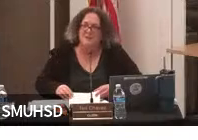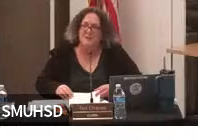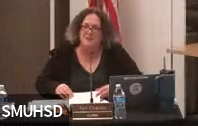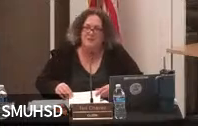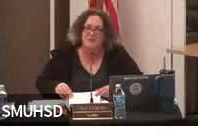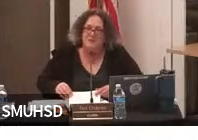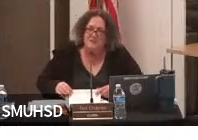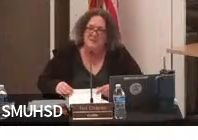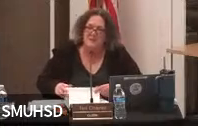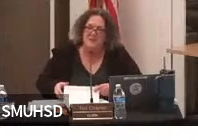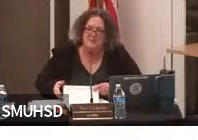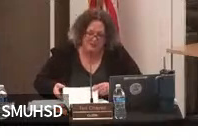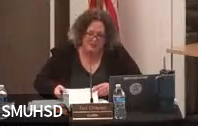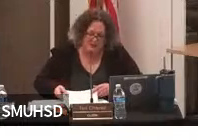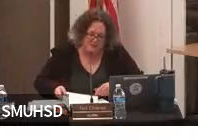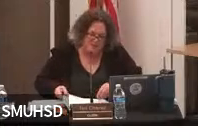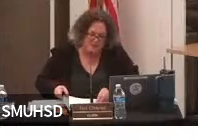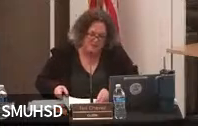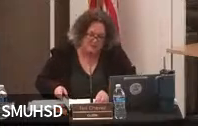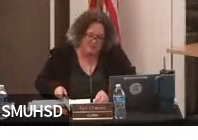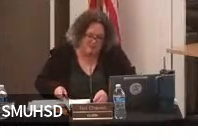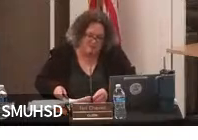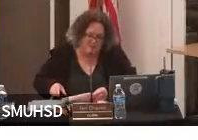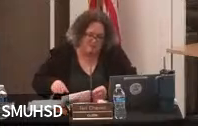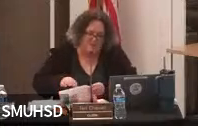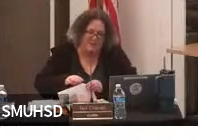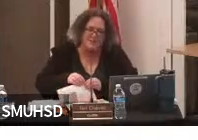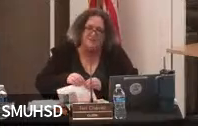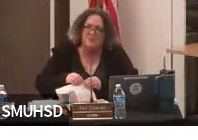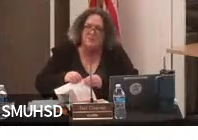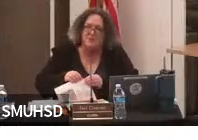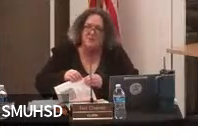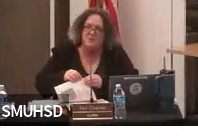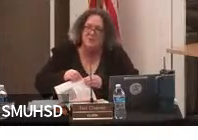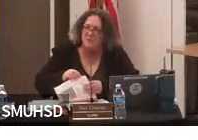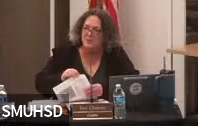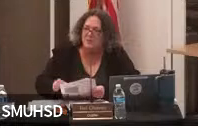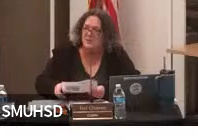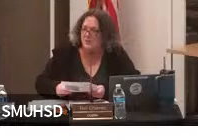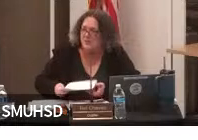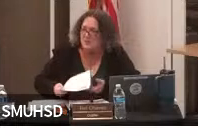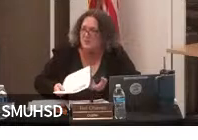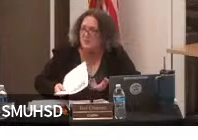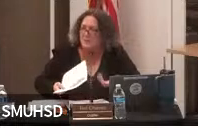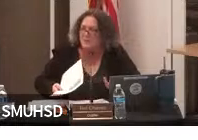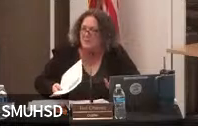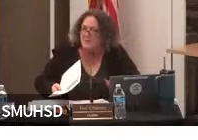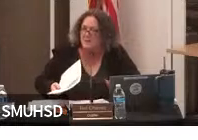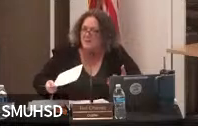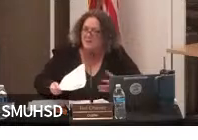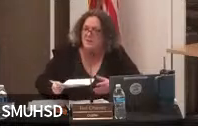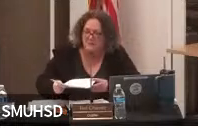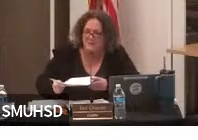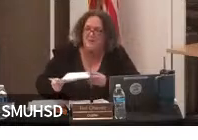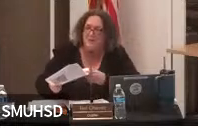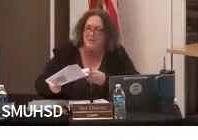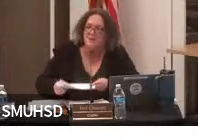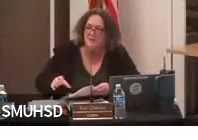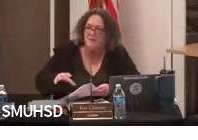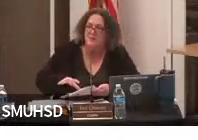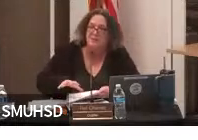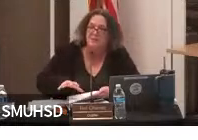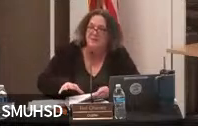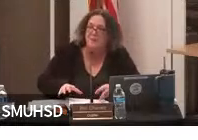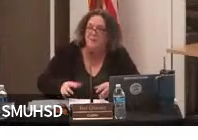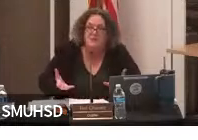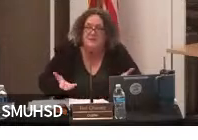team. What options would work best for Dr. Showman? What does does the staff really think that this